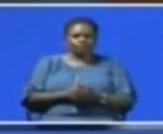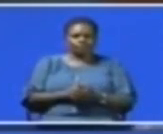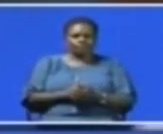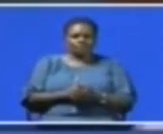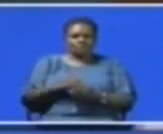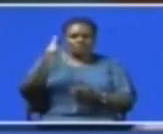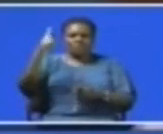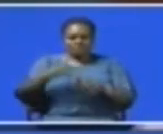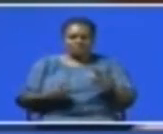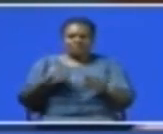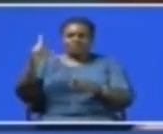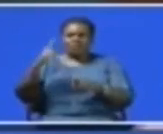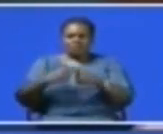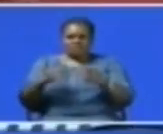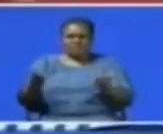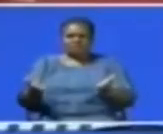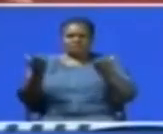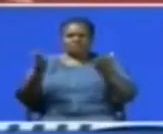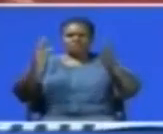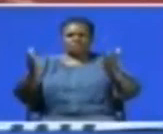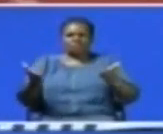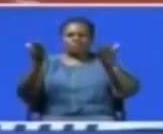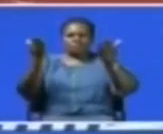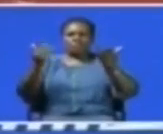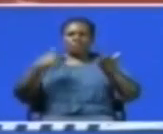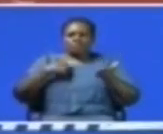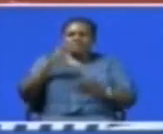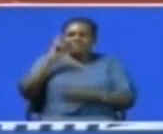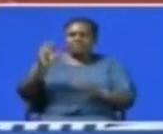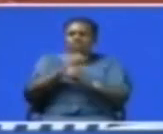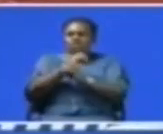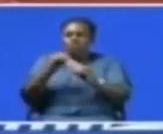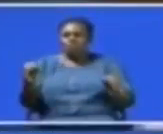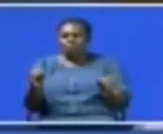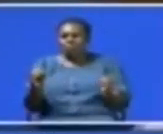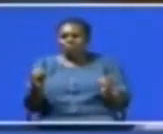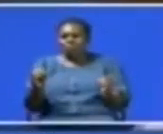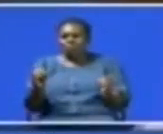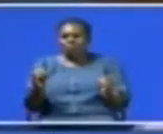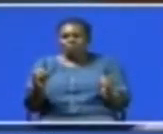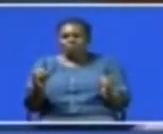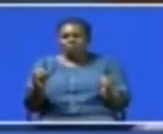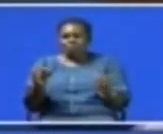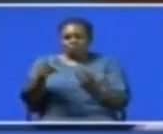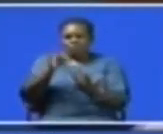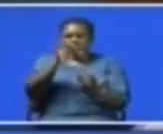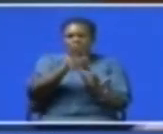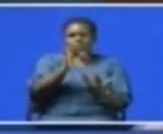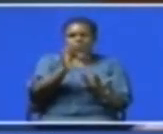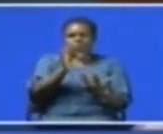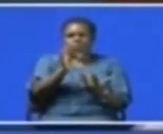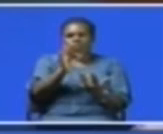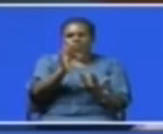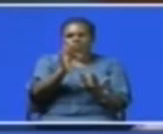after every 1 year, he got promoted. I did not see anywhere where the nominee has gone